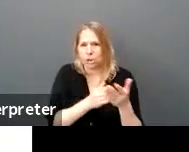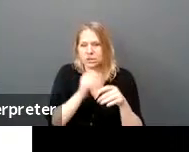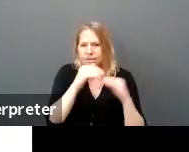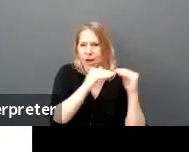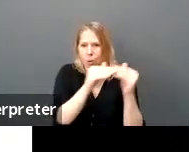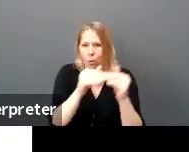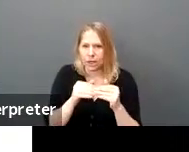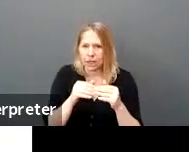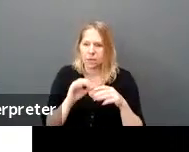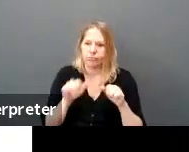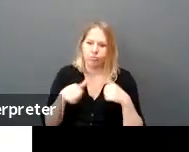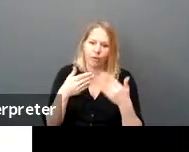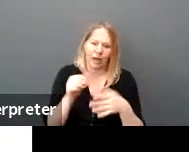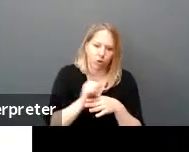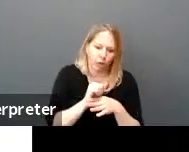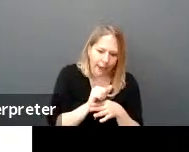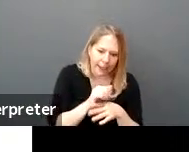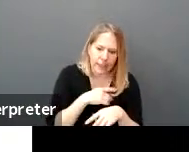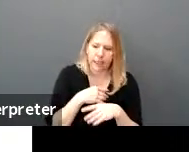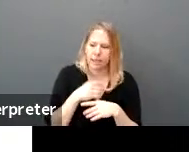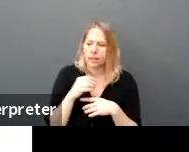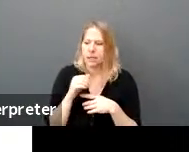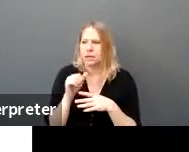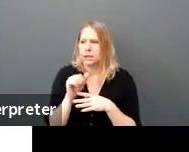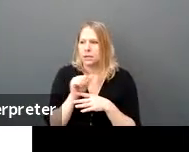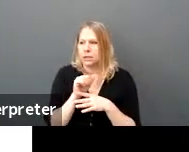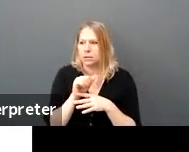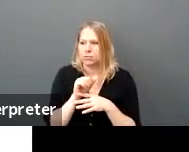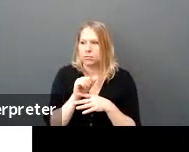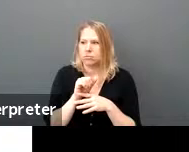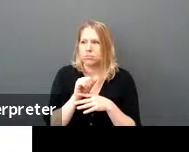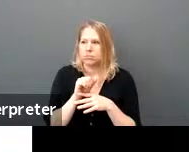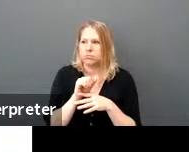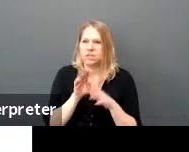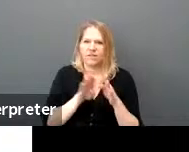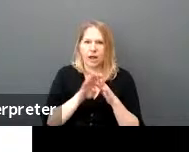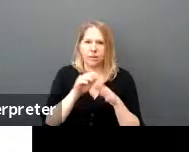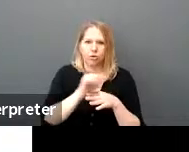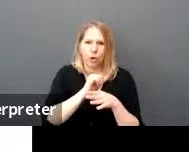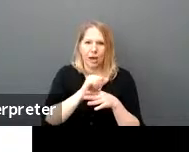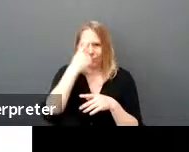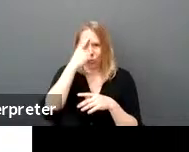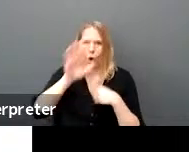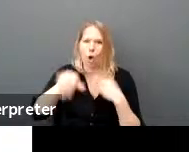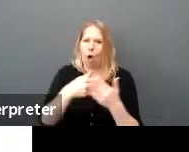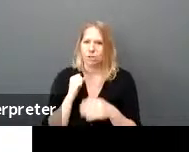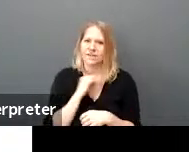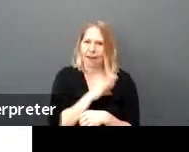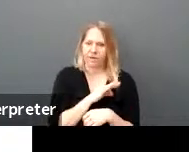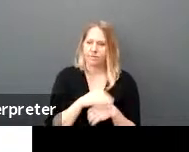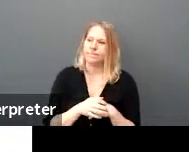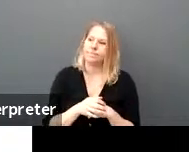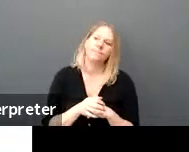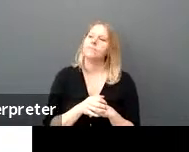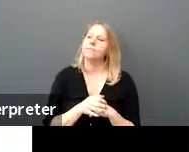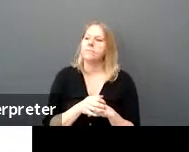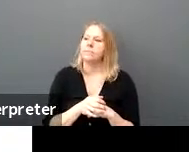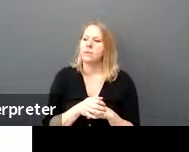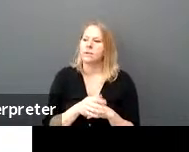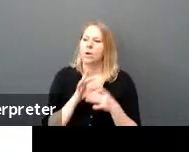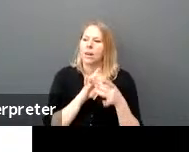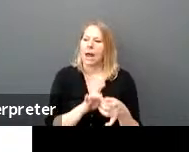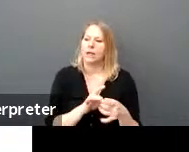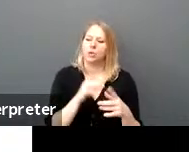training to district personnel, using train the trainer model to reach all staff. And again, those align to